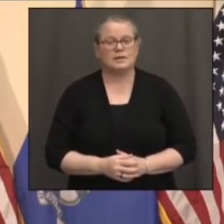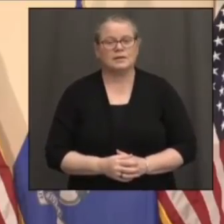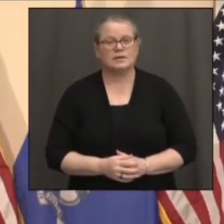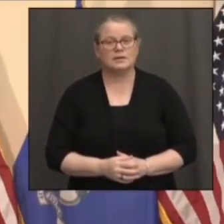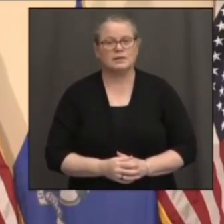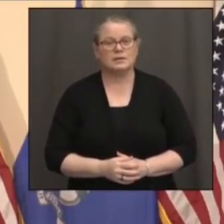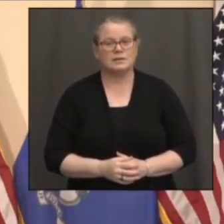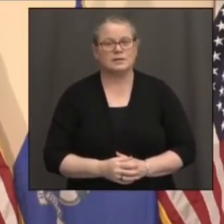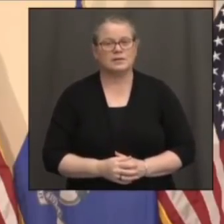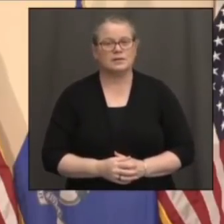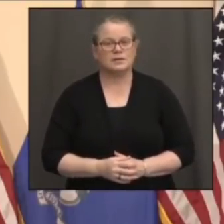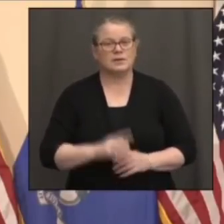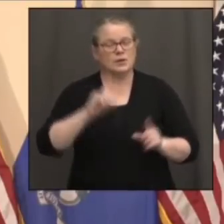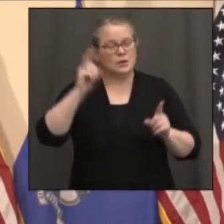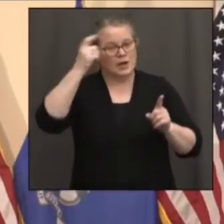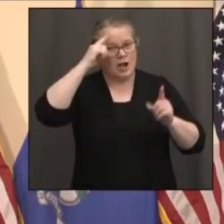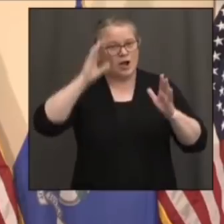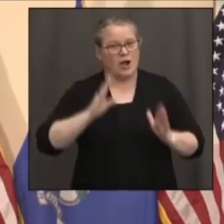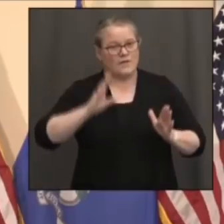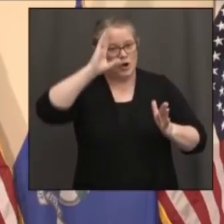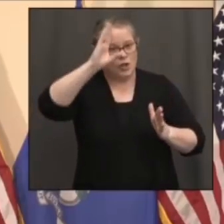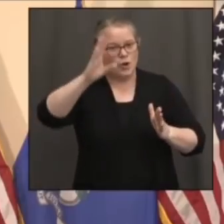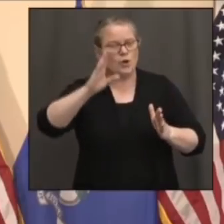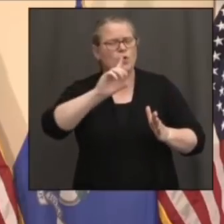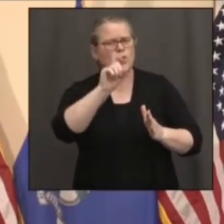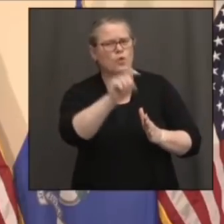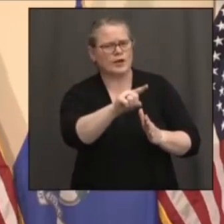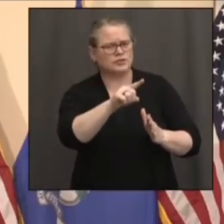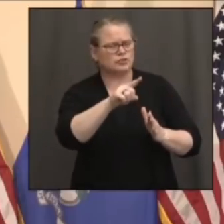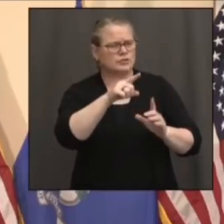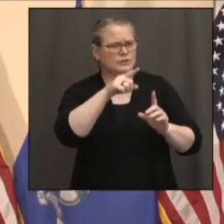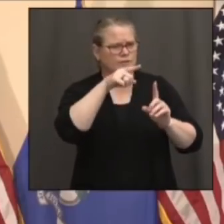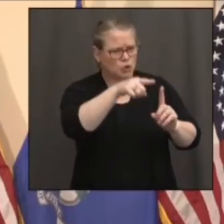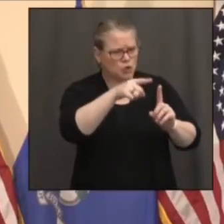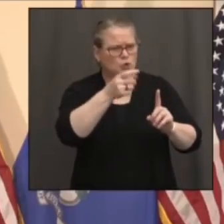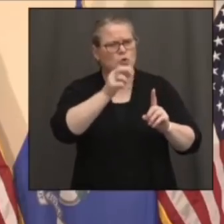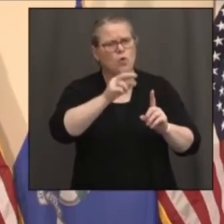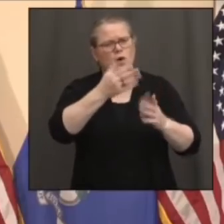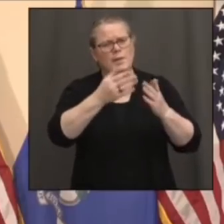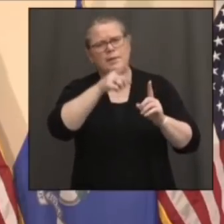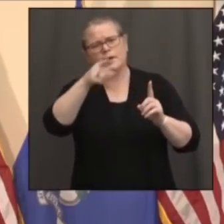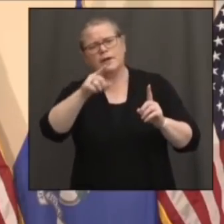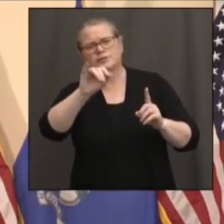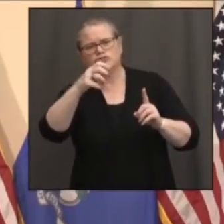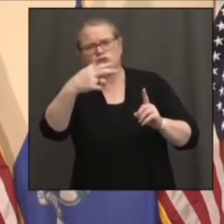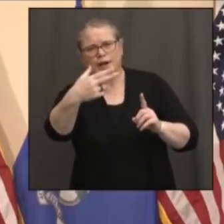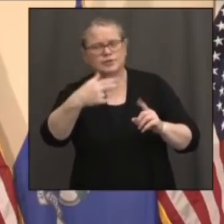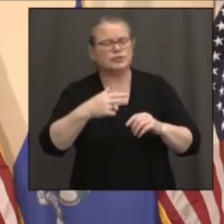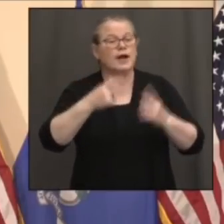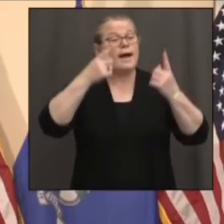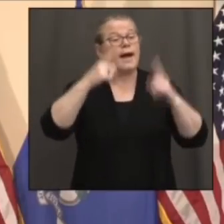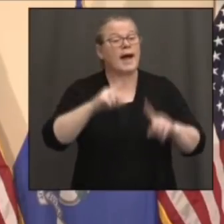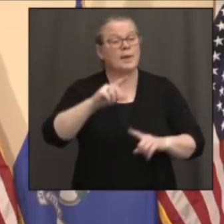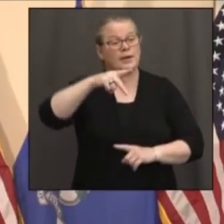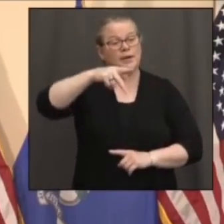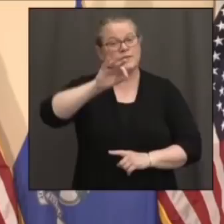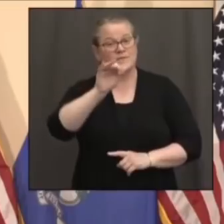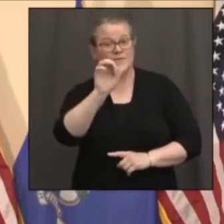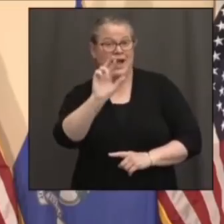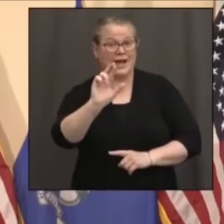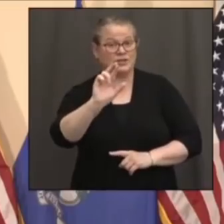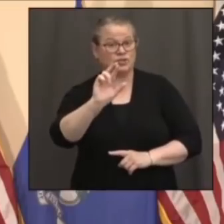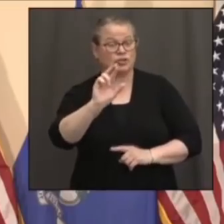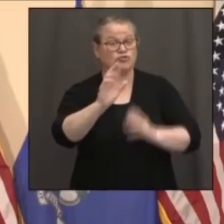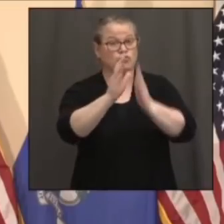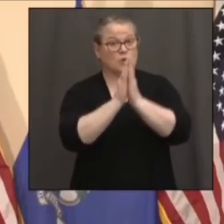Hello, Governor. This question is for you or for possibly Josh. We are learning that Pfizer is going for that emergency use for the